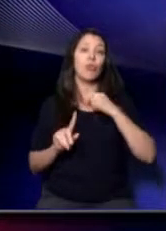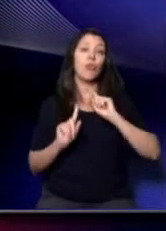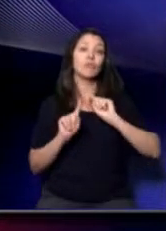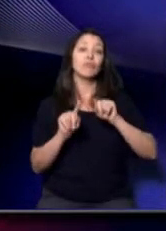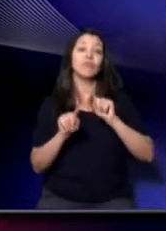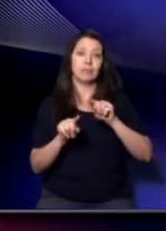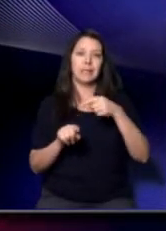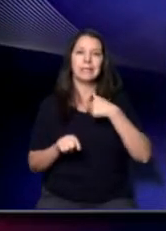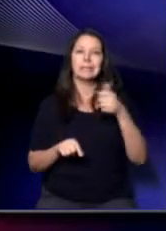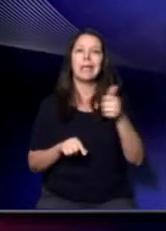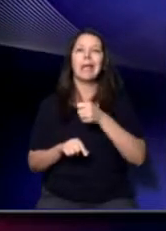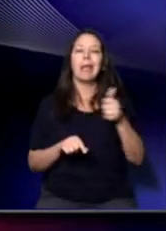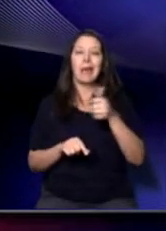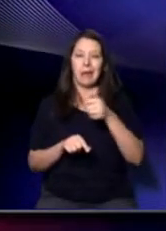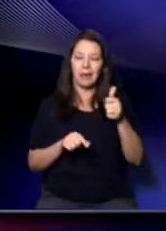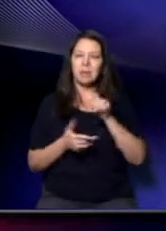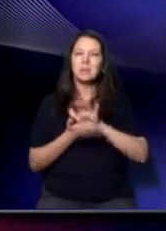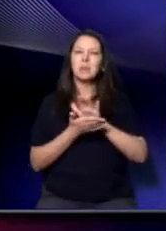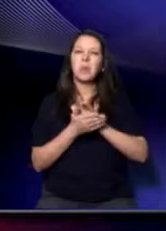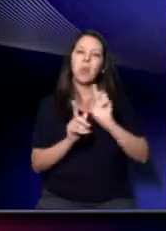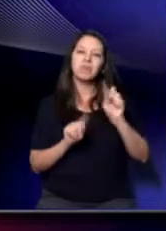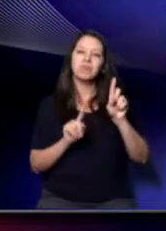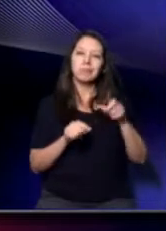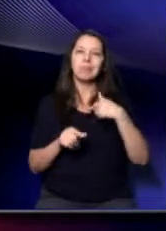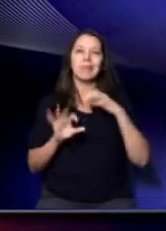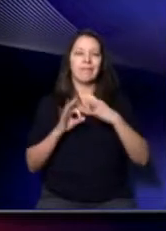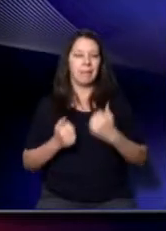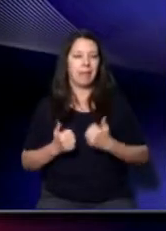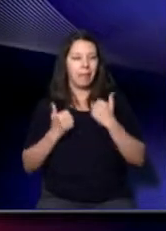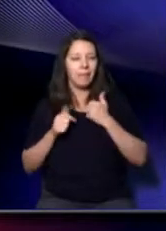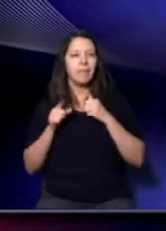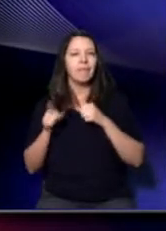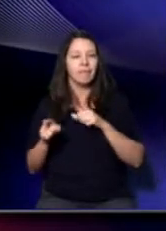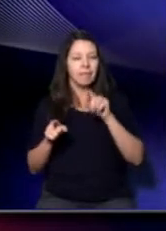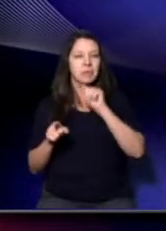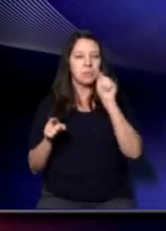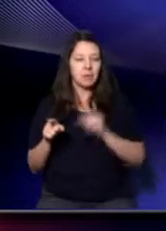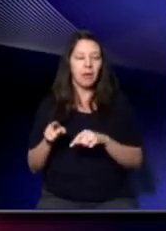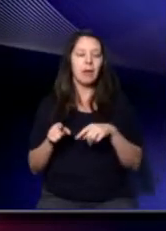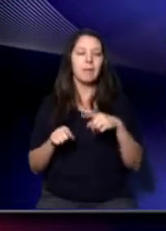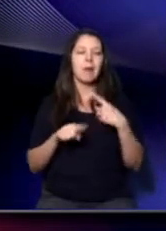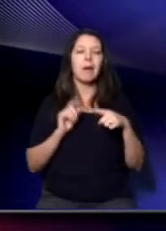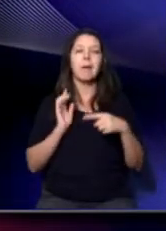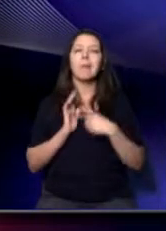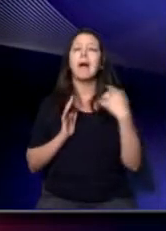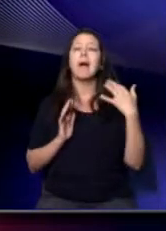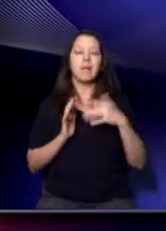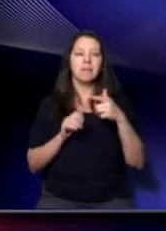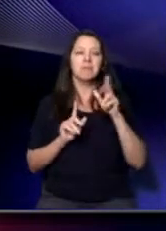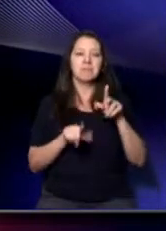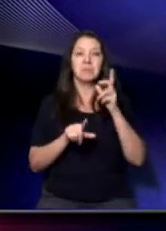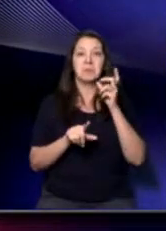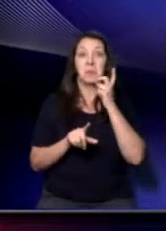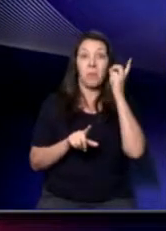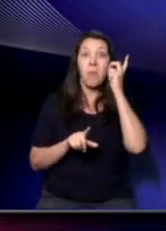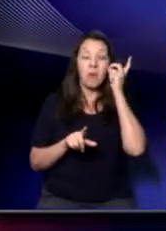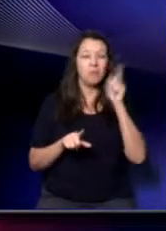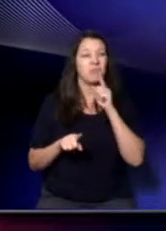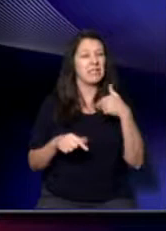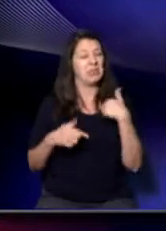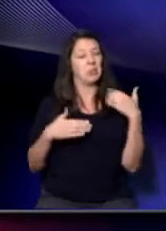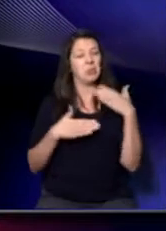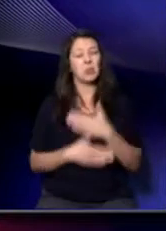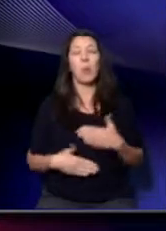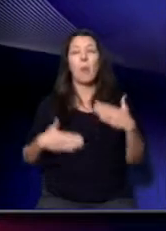lived in Tucson. But for most of my time down there, I lived in a dorm. And I enjoyed living in the dorm so much more